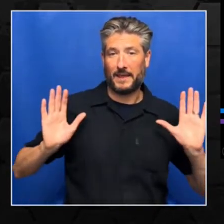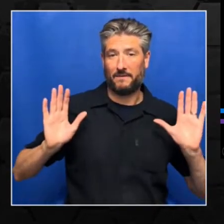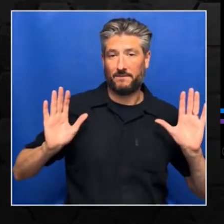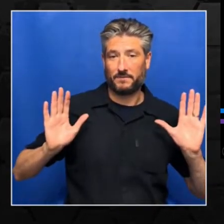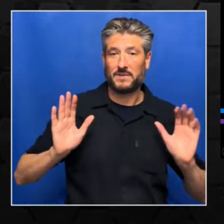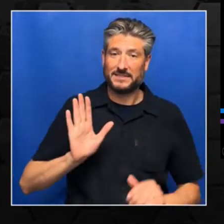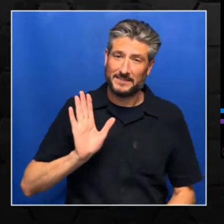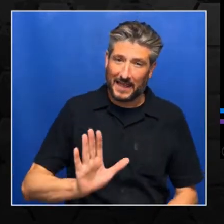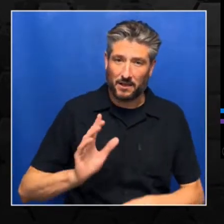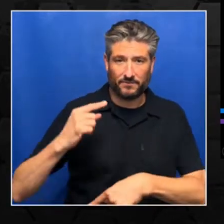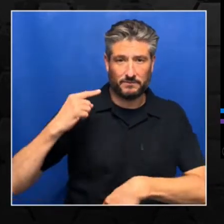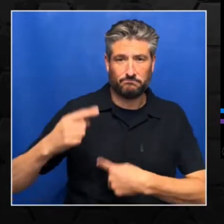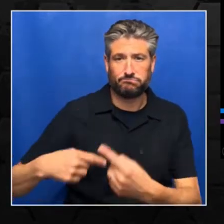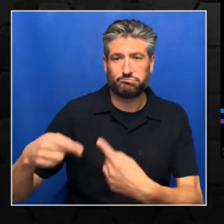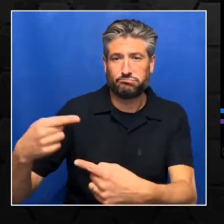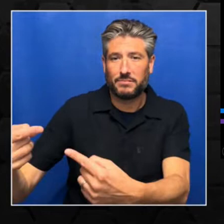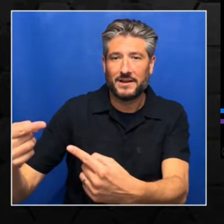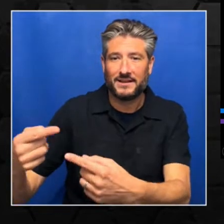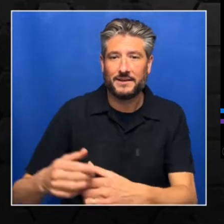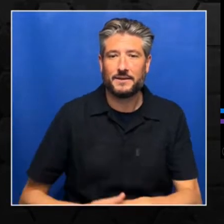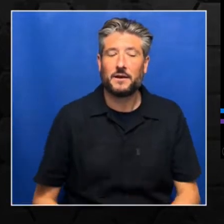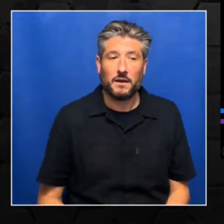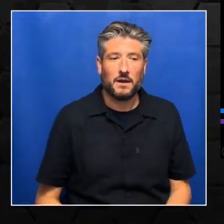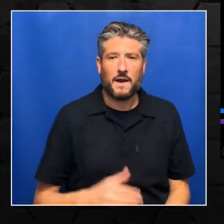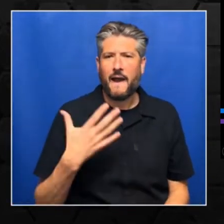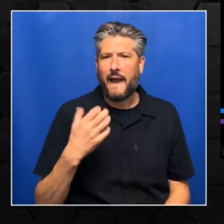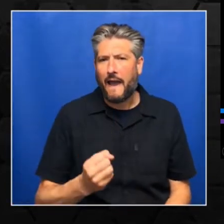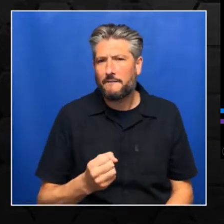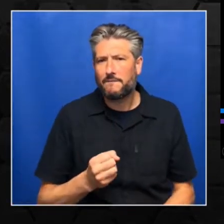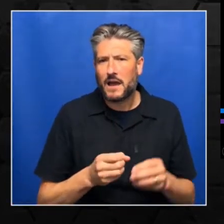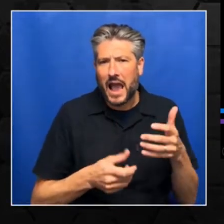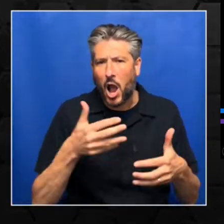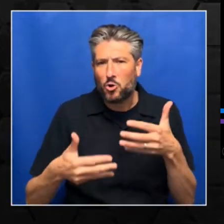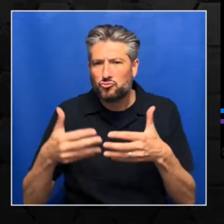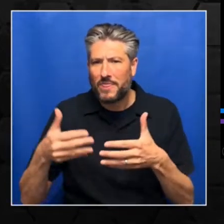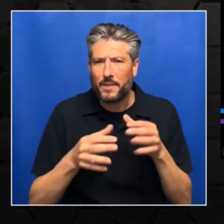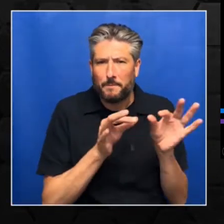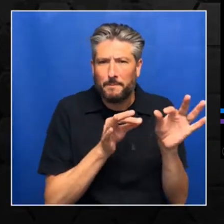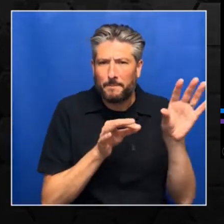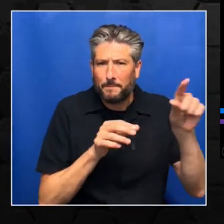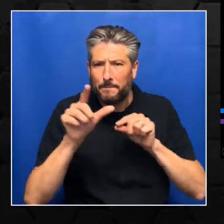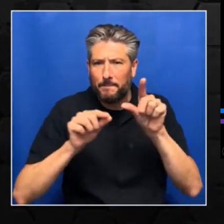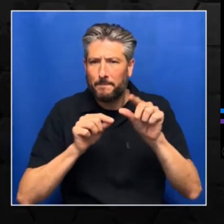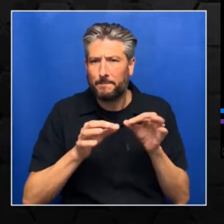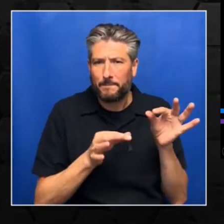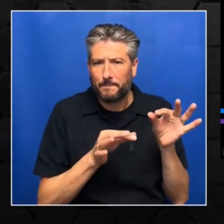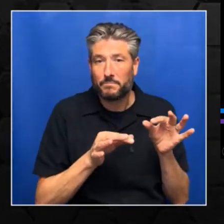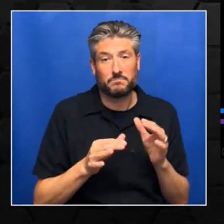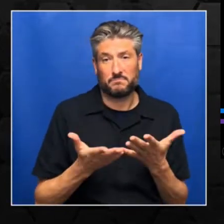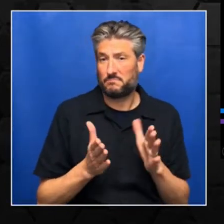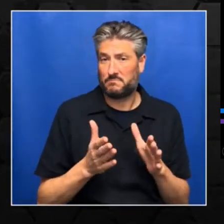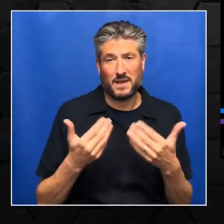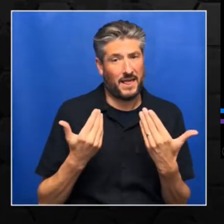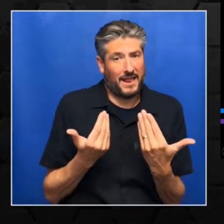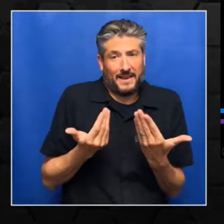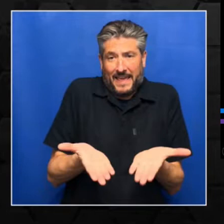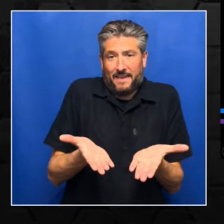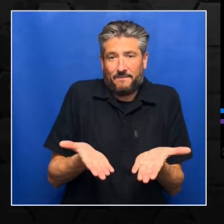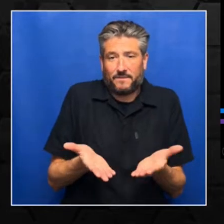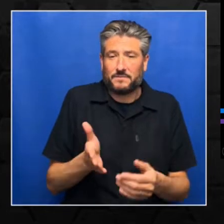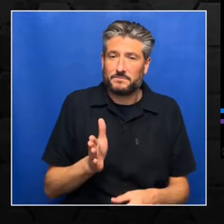it trains all the algorithms, and chooses the best one for you and gives you the results. That's just a graphical user